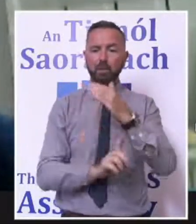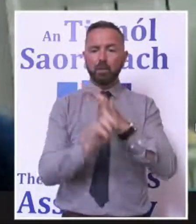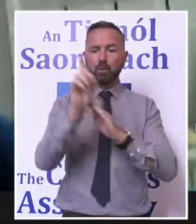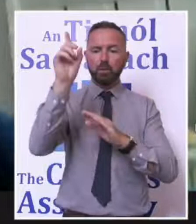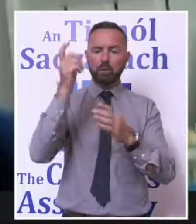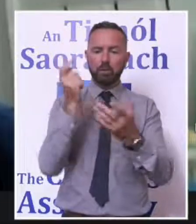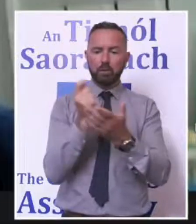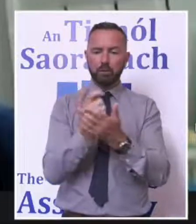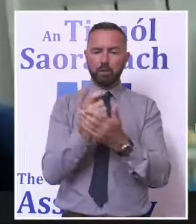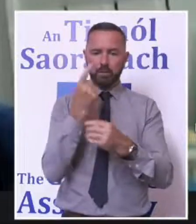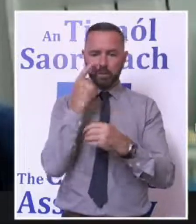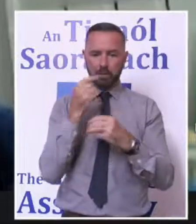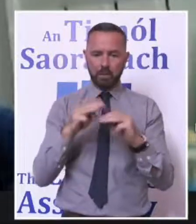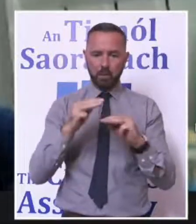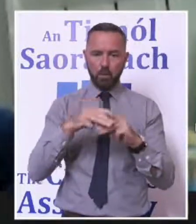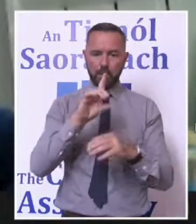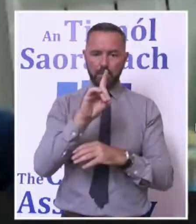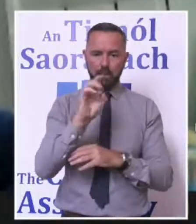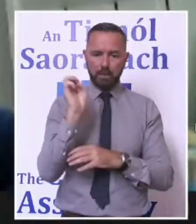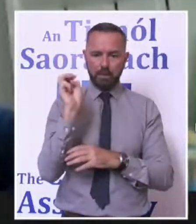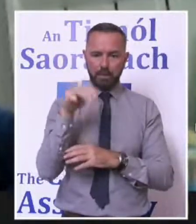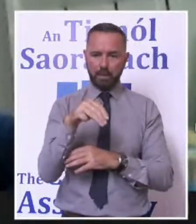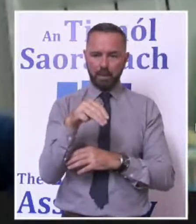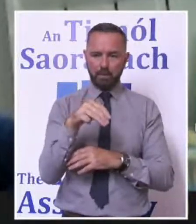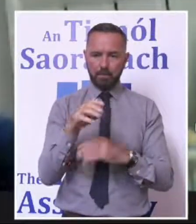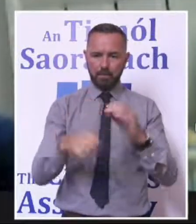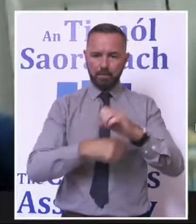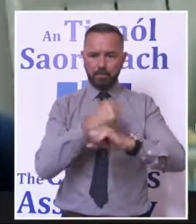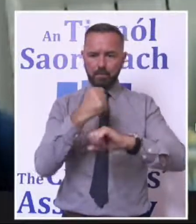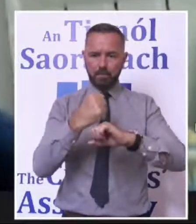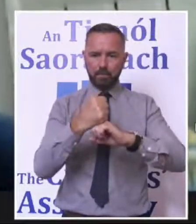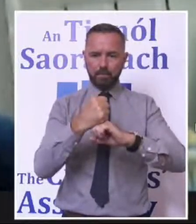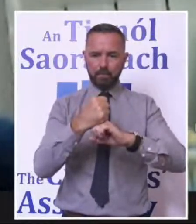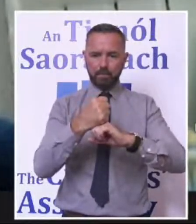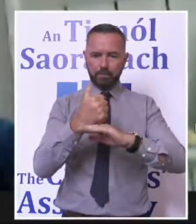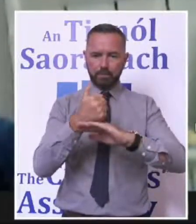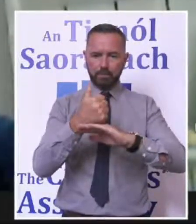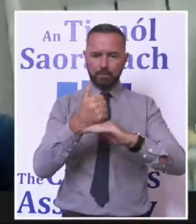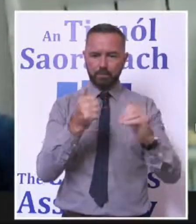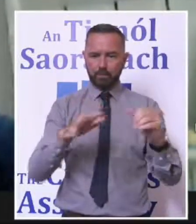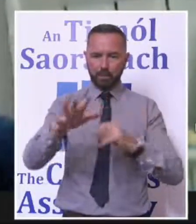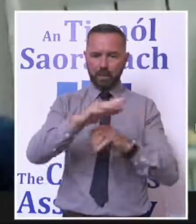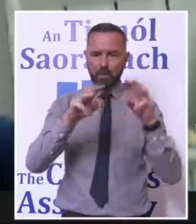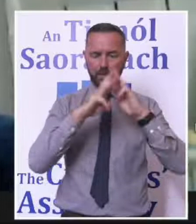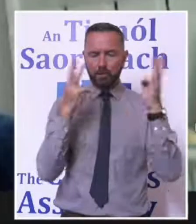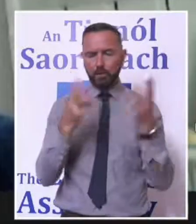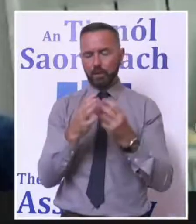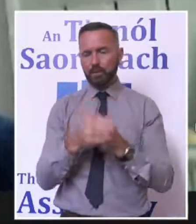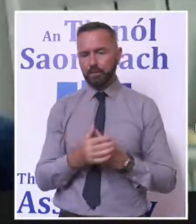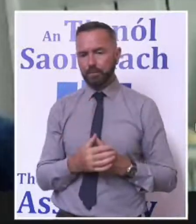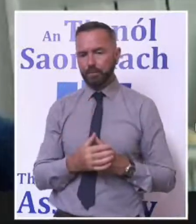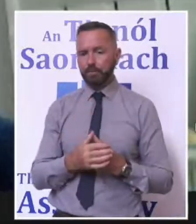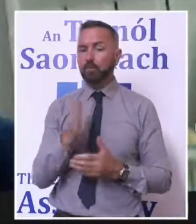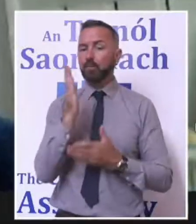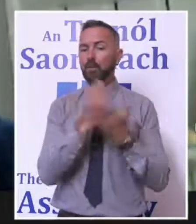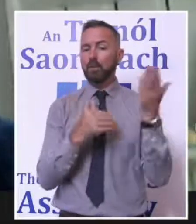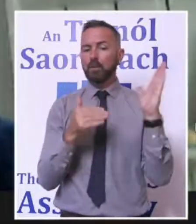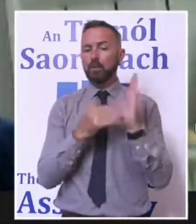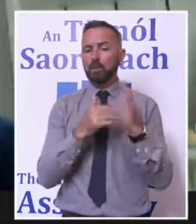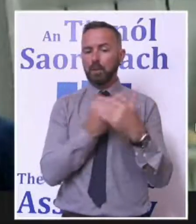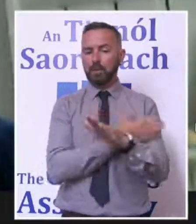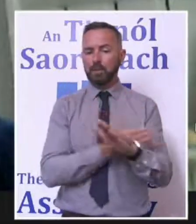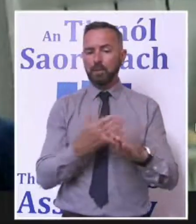that we see democratically elected mayoral structures in place increasingly across the globe. And while some of them may have started out